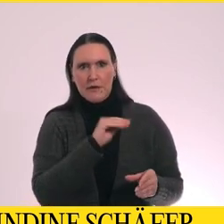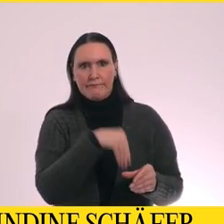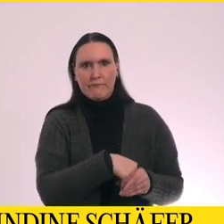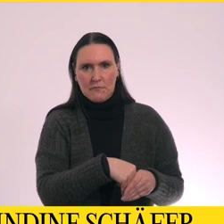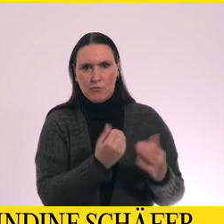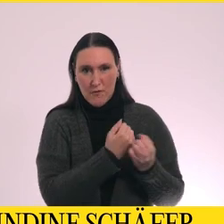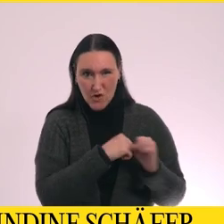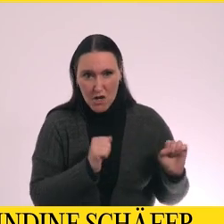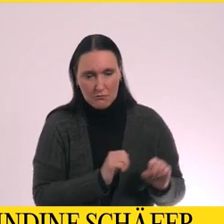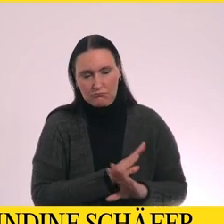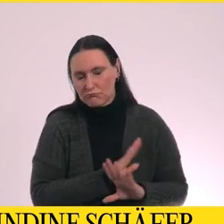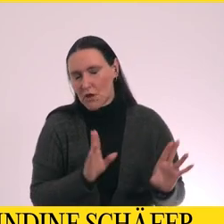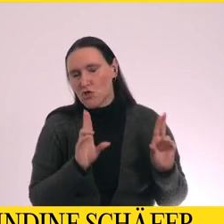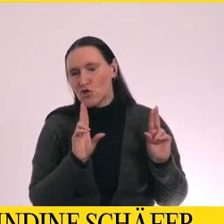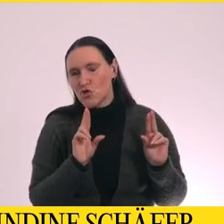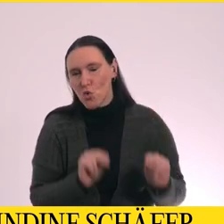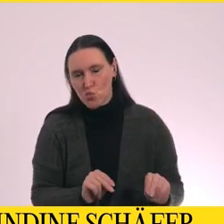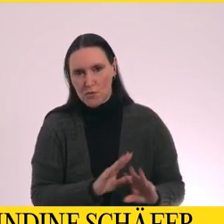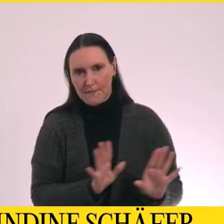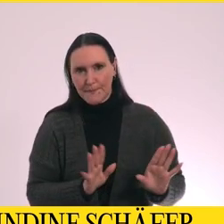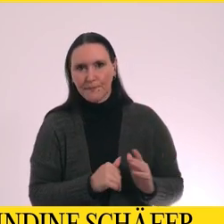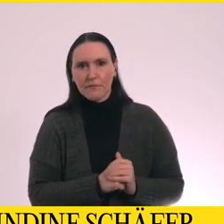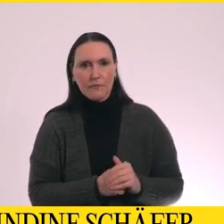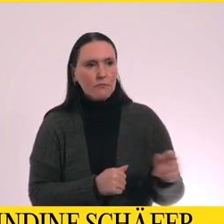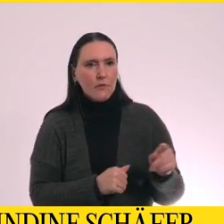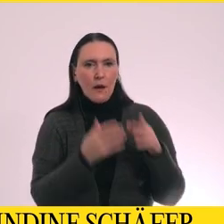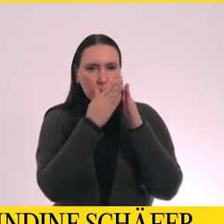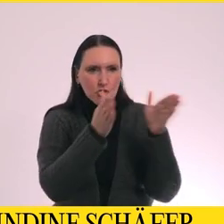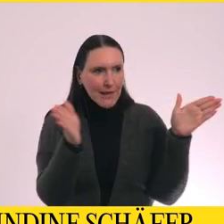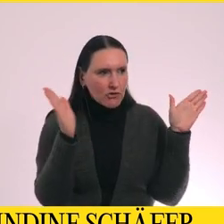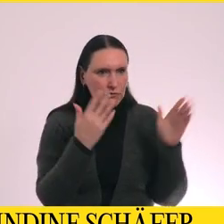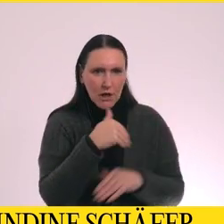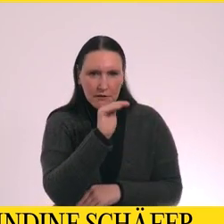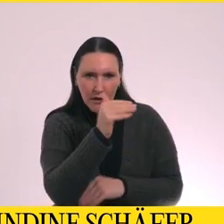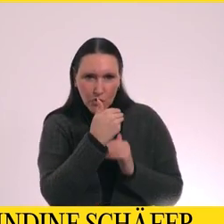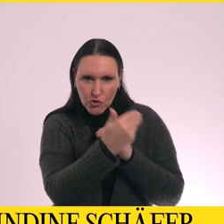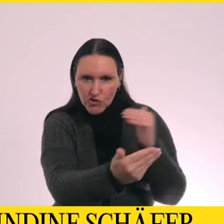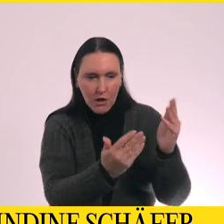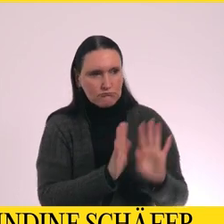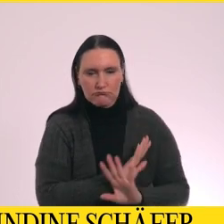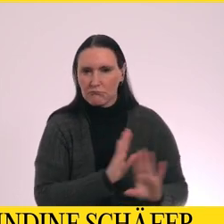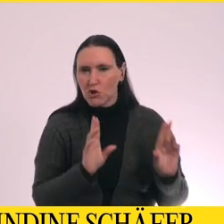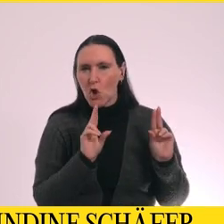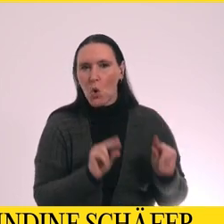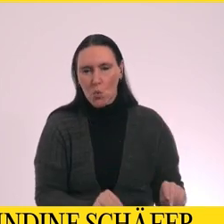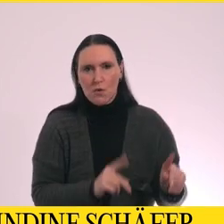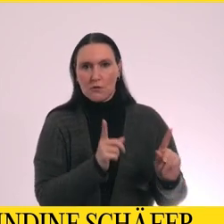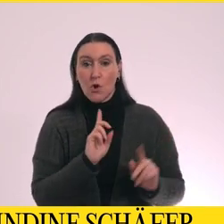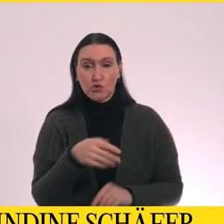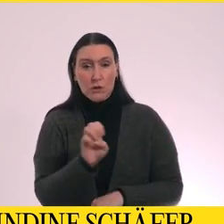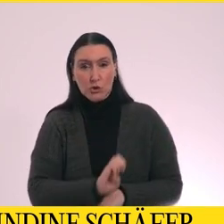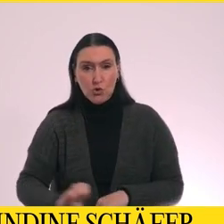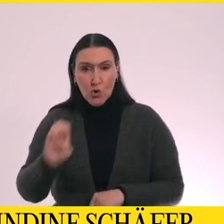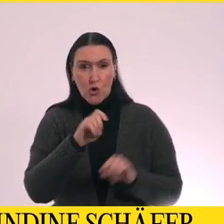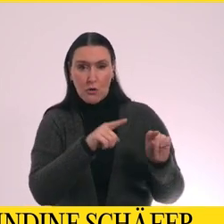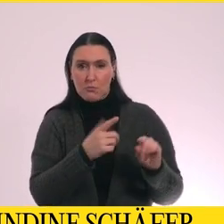a perspective of a future in Denmark, but basically also in Europe. So what does it mean is